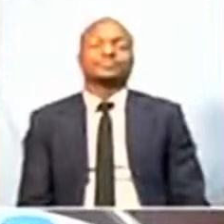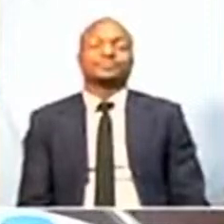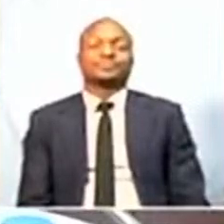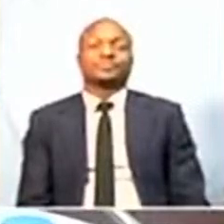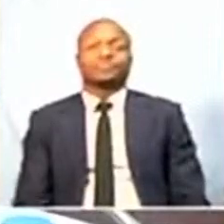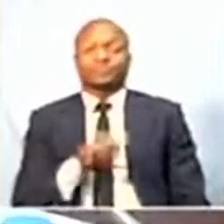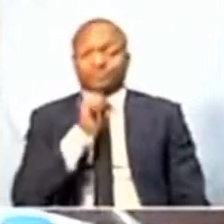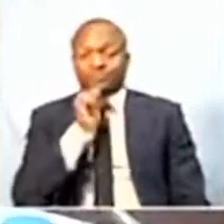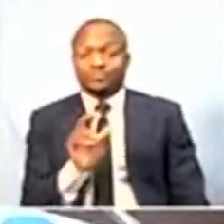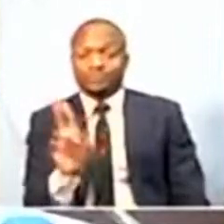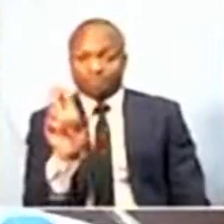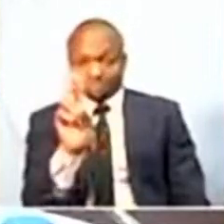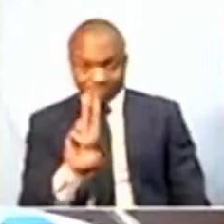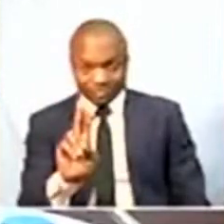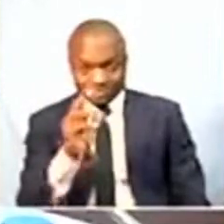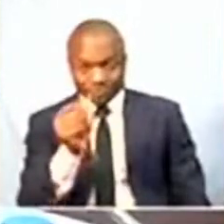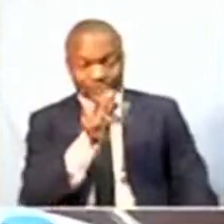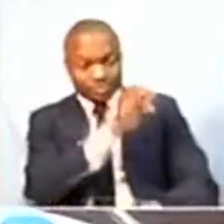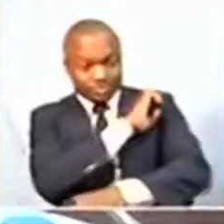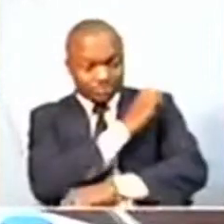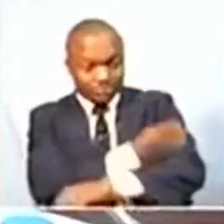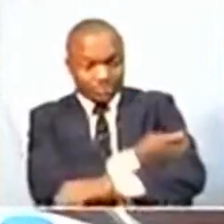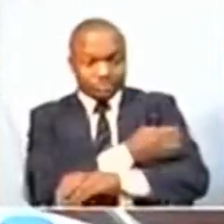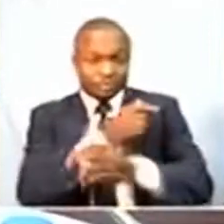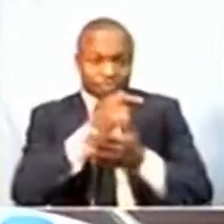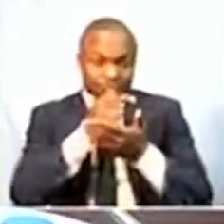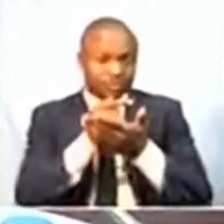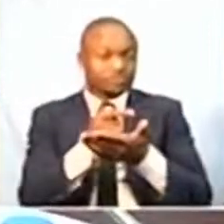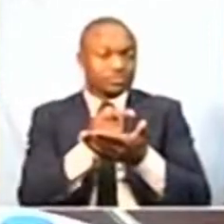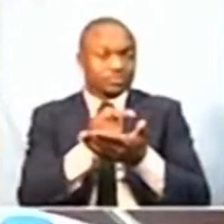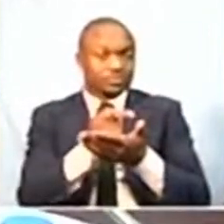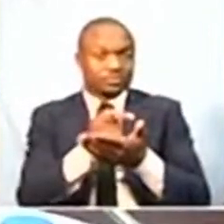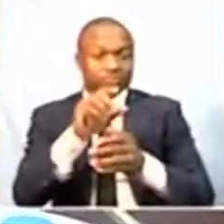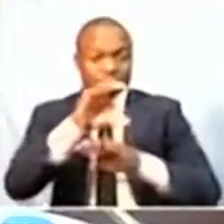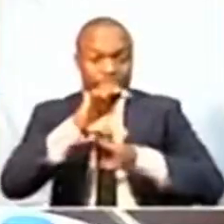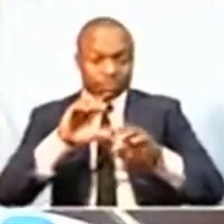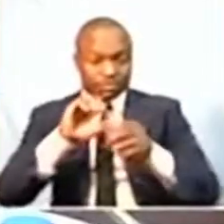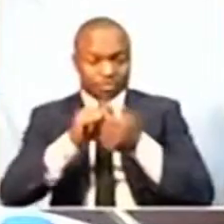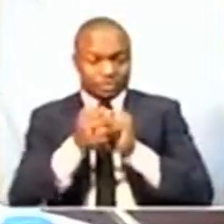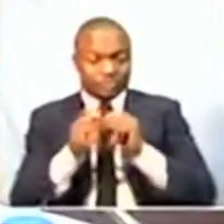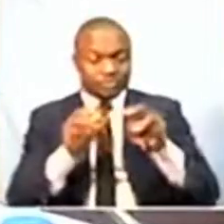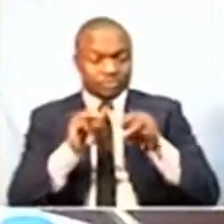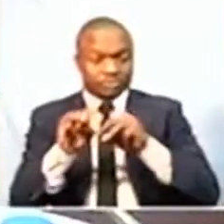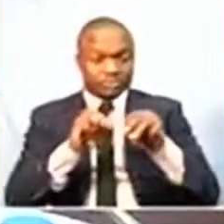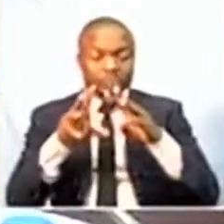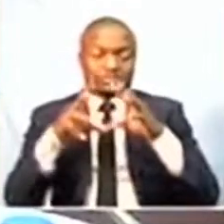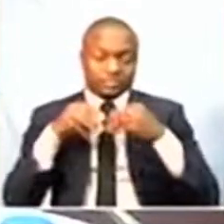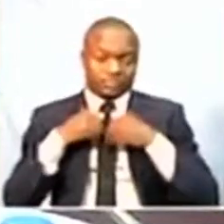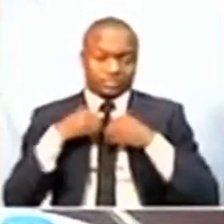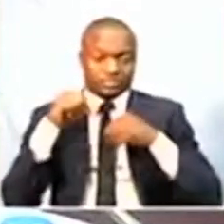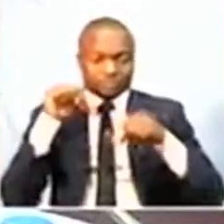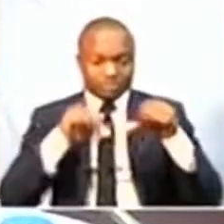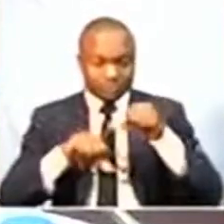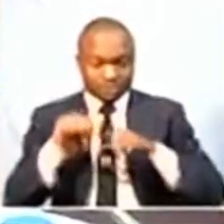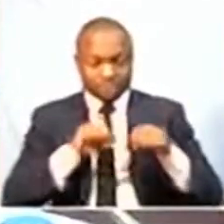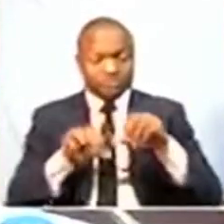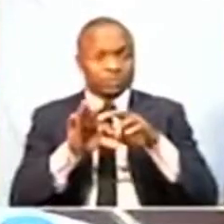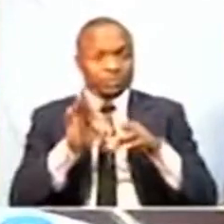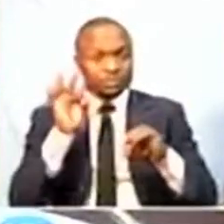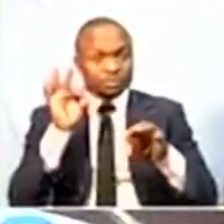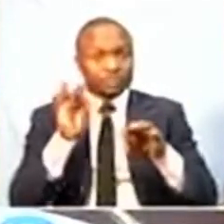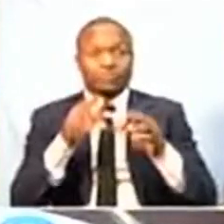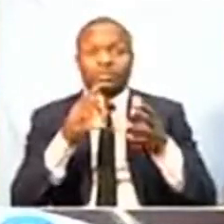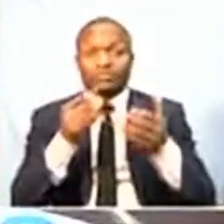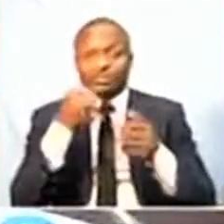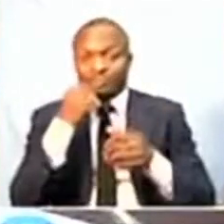And spends funds, Chair, empowerment grants. Cause of the query, management wishes to acknowledge the auditor's finding and state that